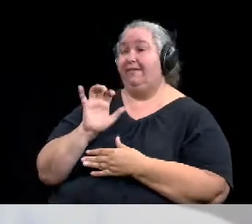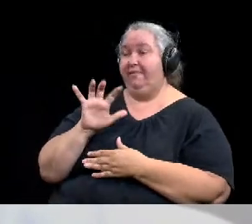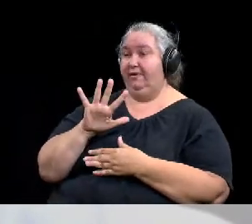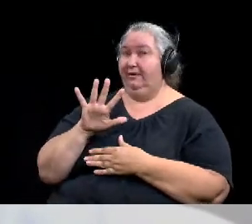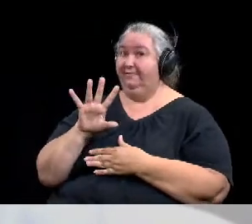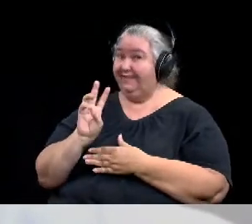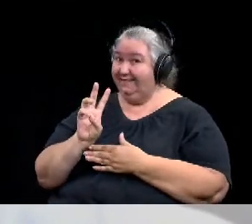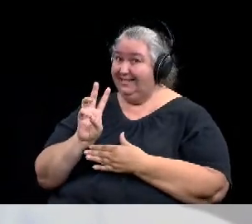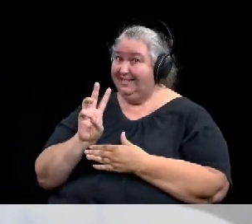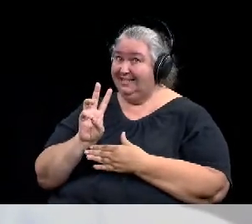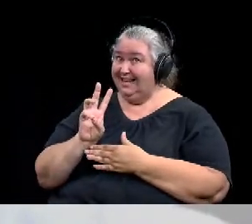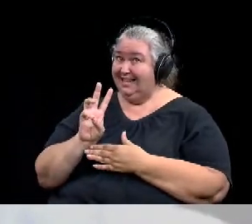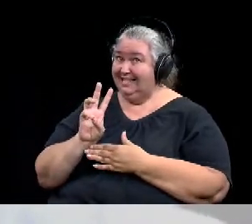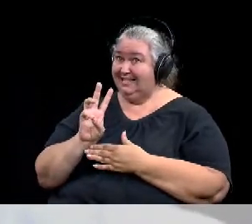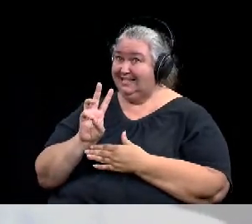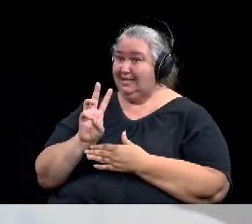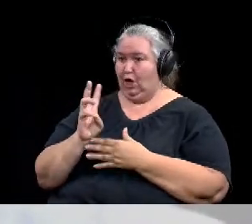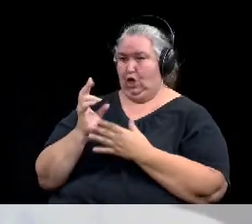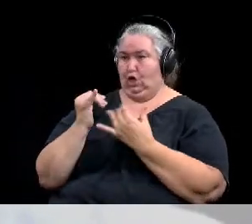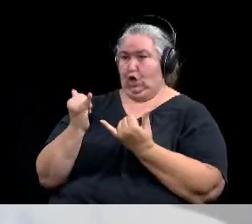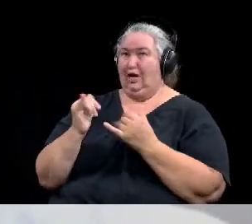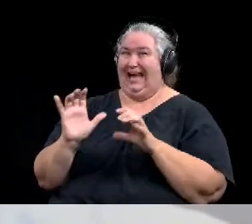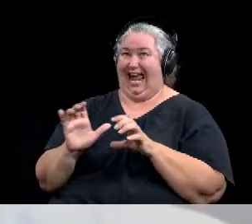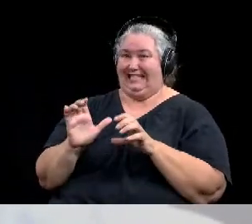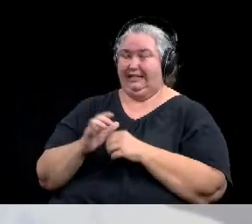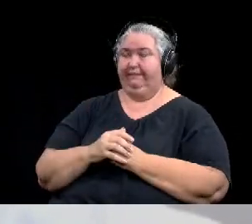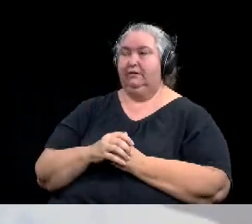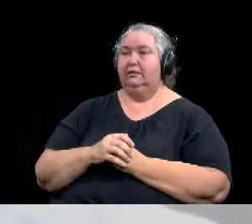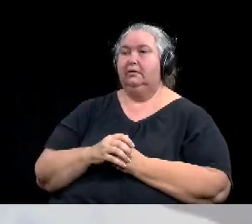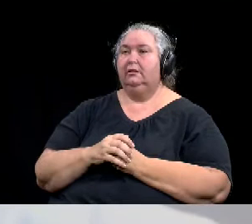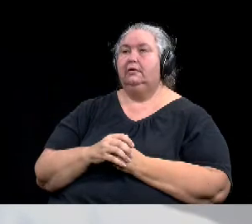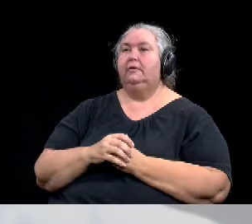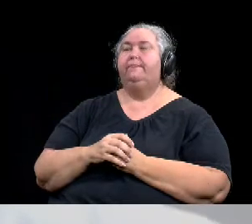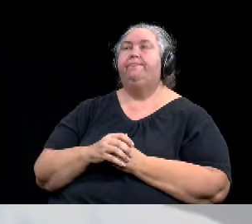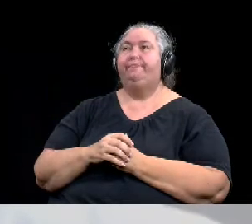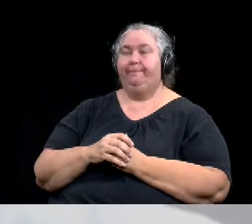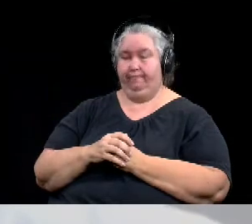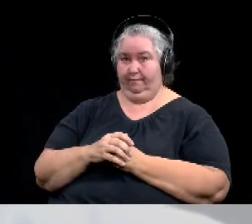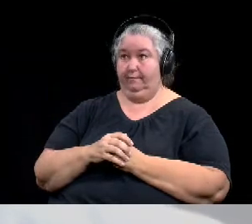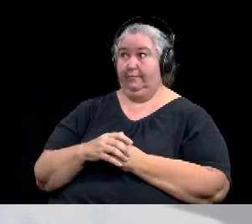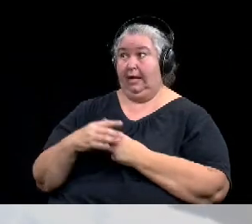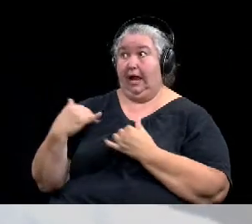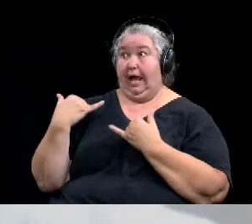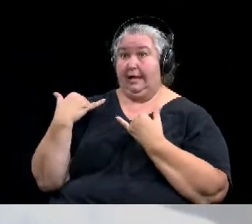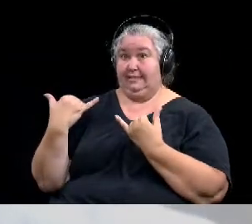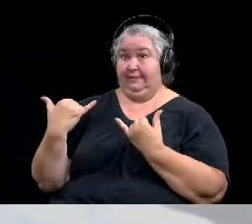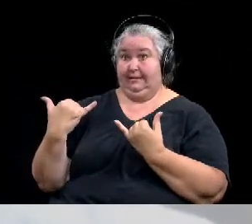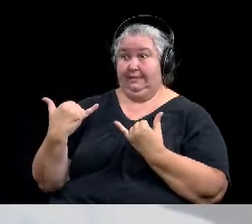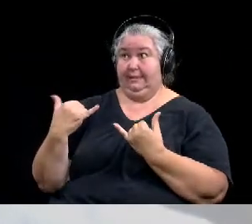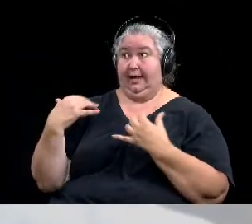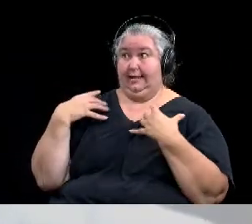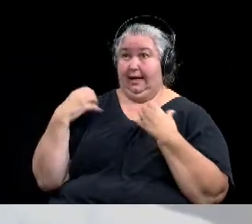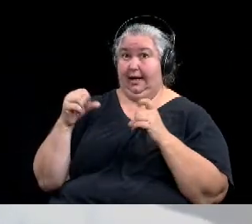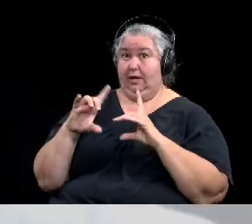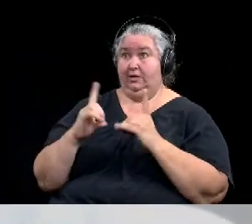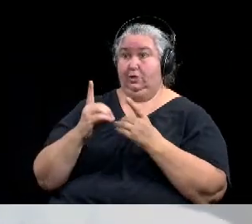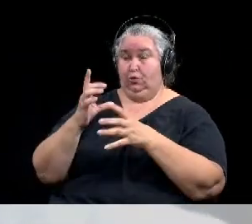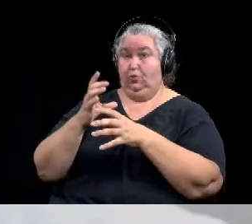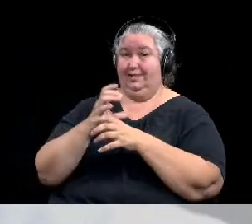556 of those cases are currently active. And as of this afternoon, the health district